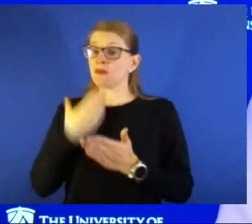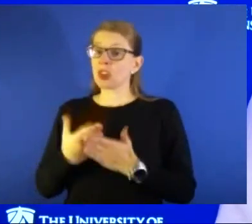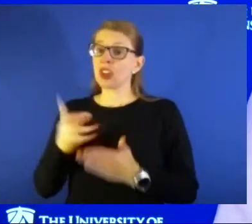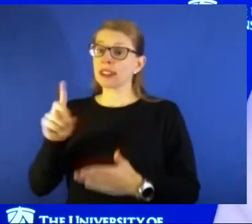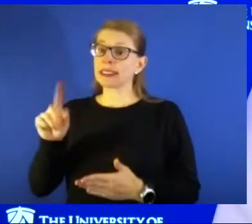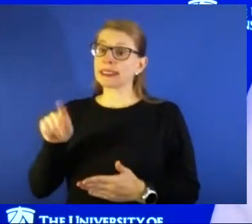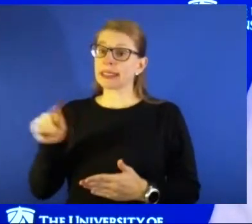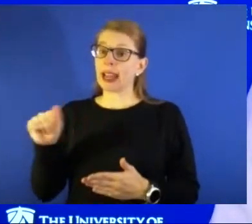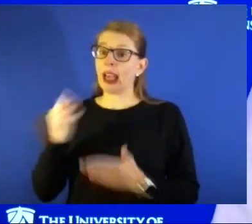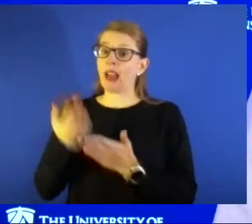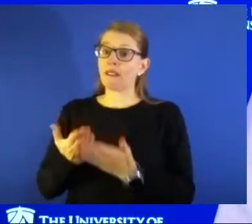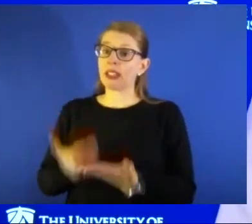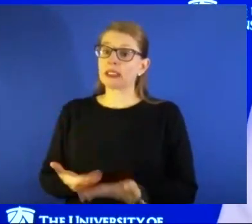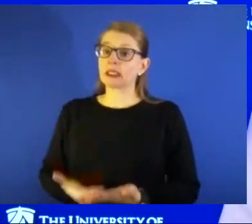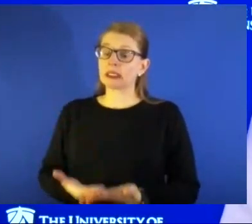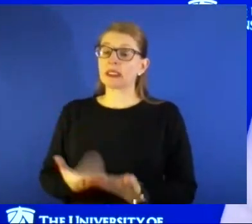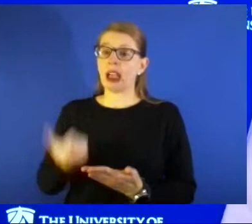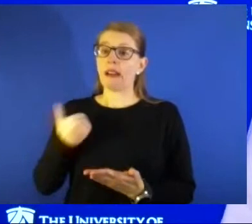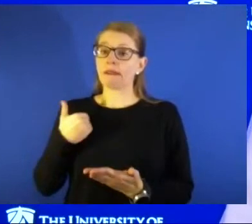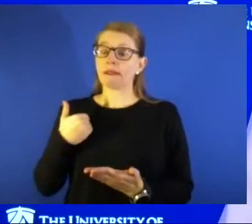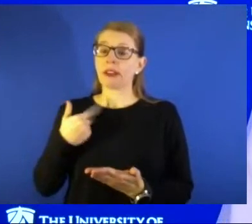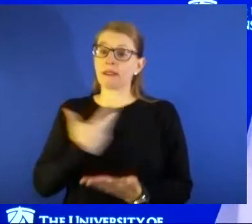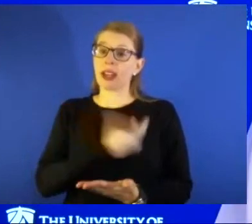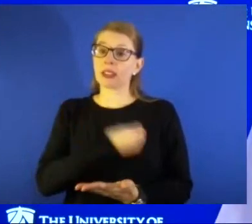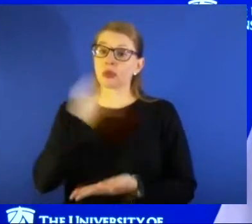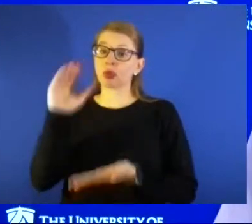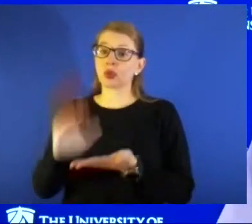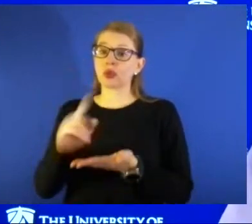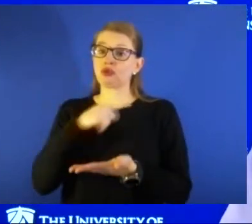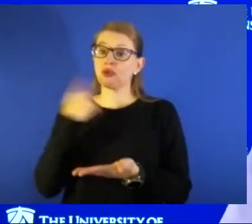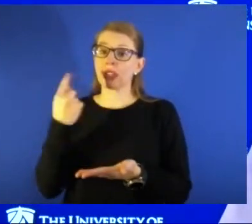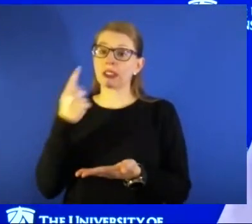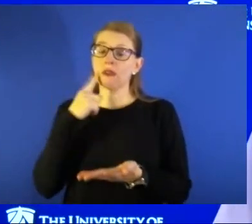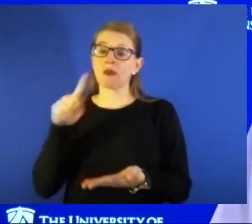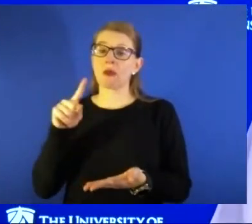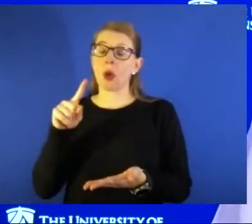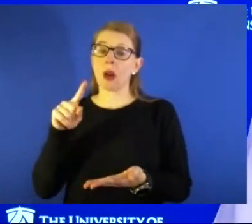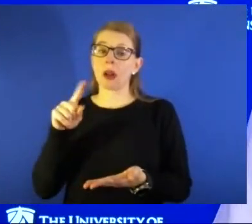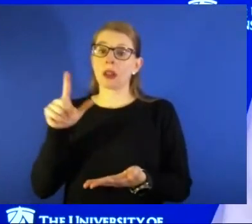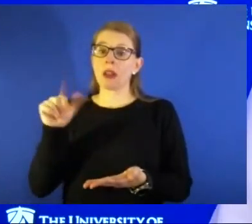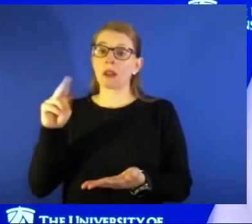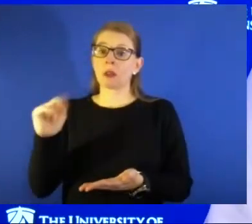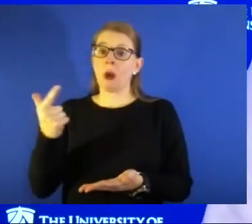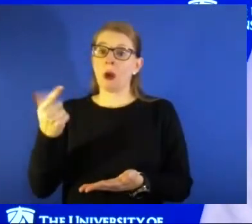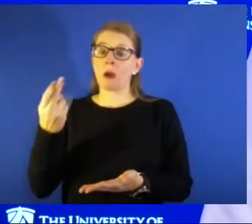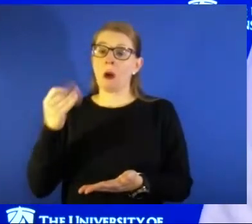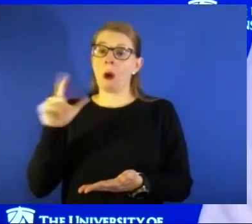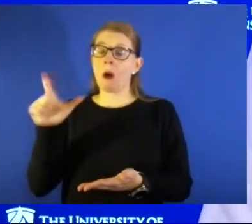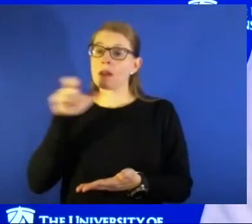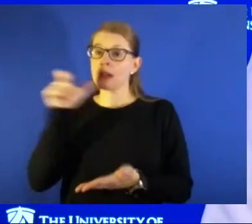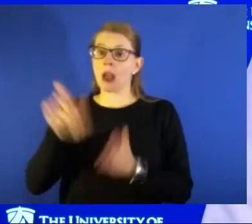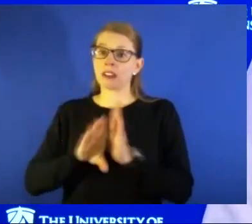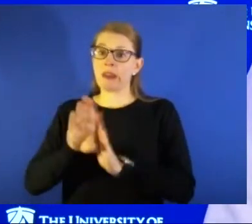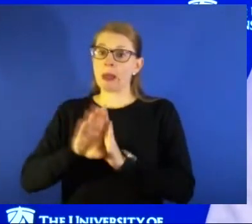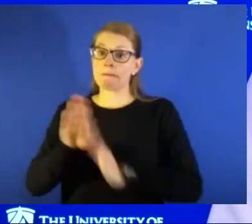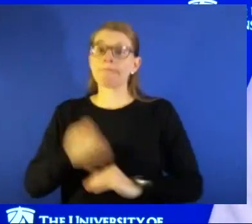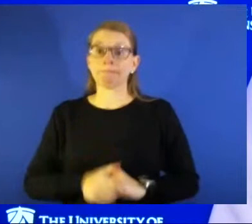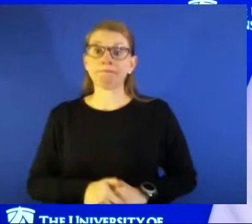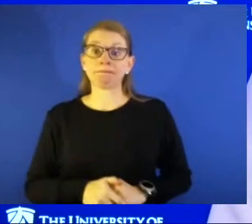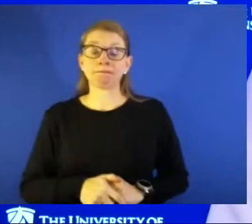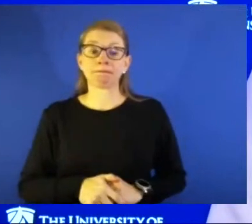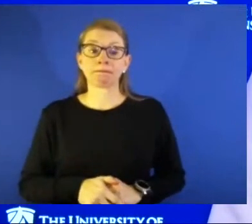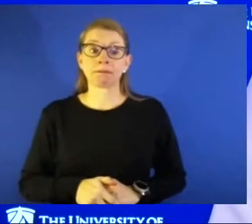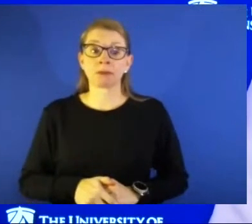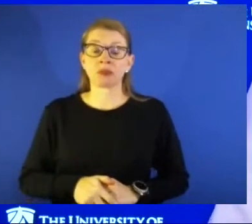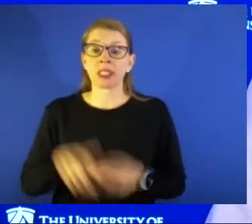that vaccination does reduce your risk of getting long haul and long COVID. So I think that, and that was I think that was a study